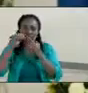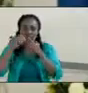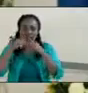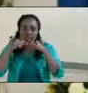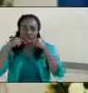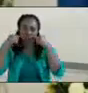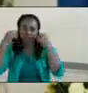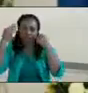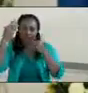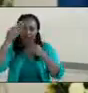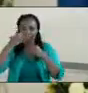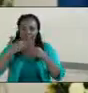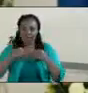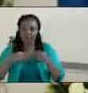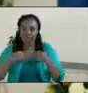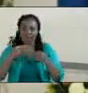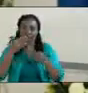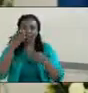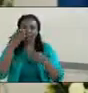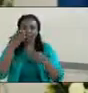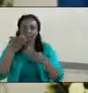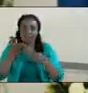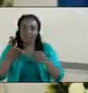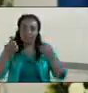is sunshine in the